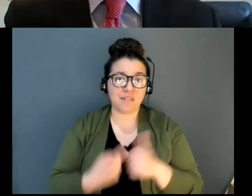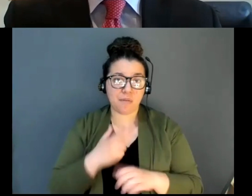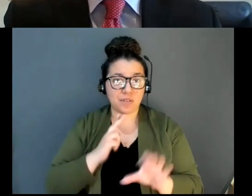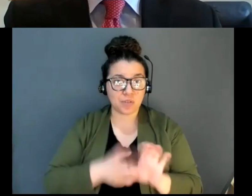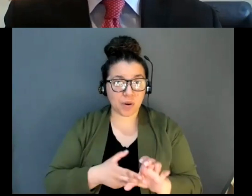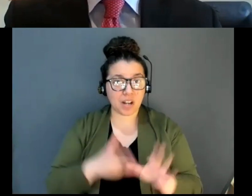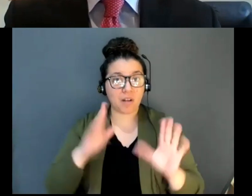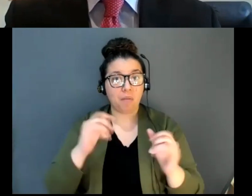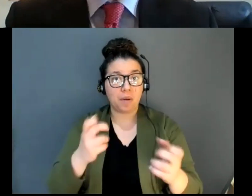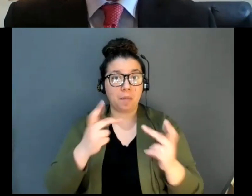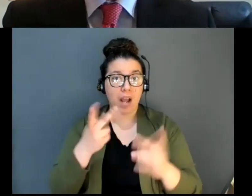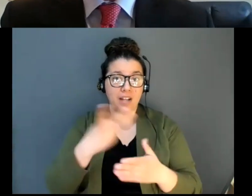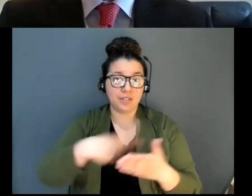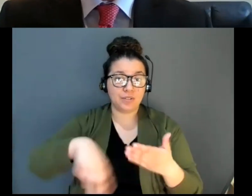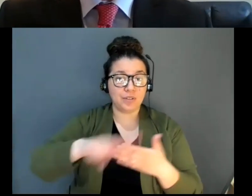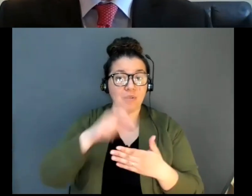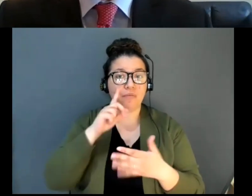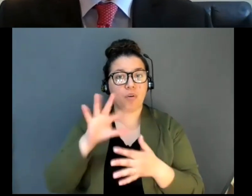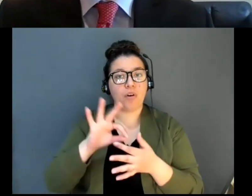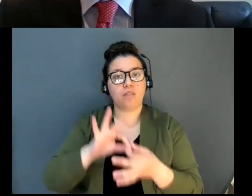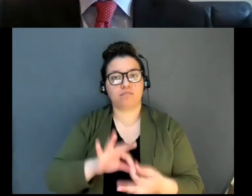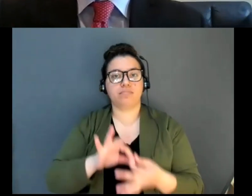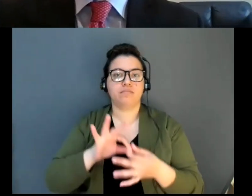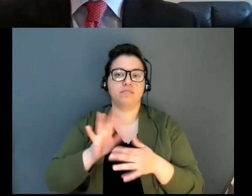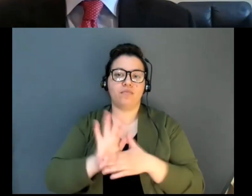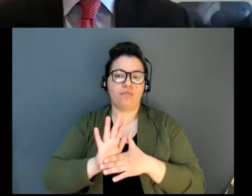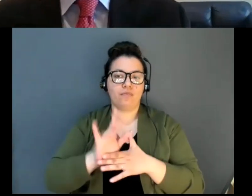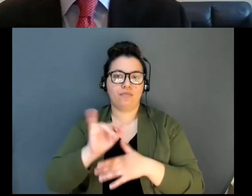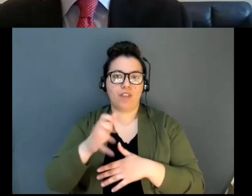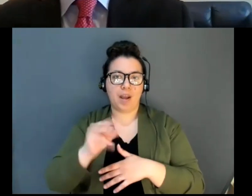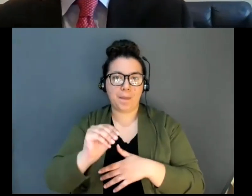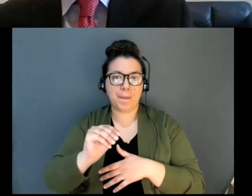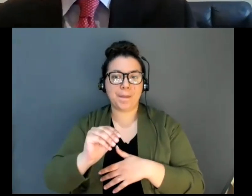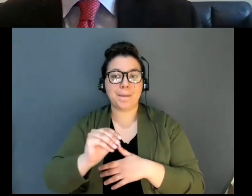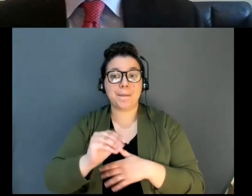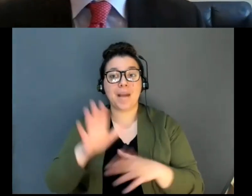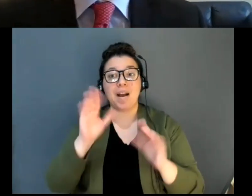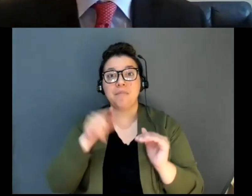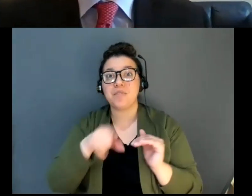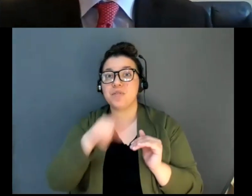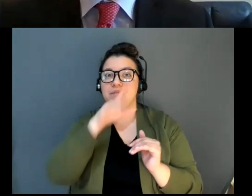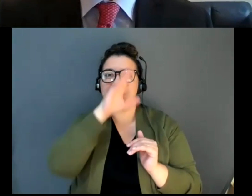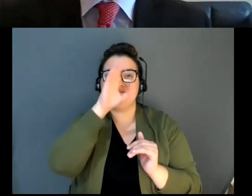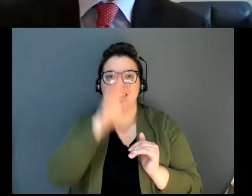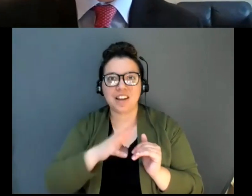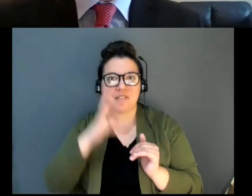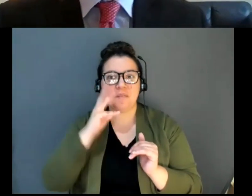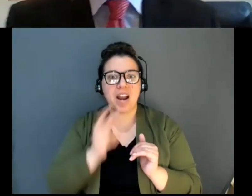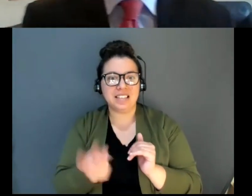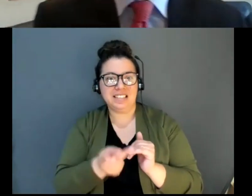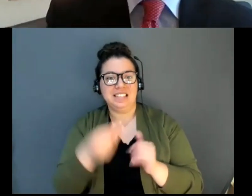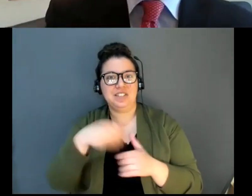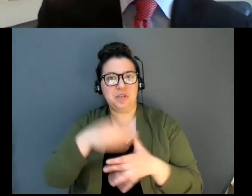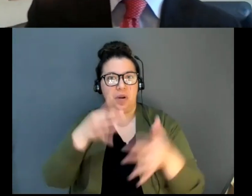weeks for our session on the film industry. And I hope you never face either one of these two people in court.